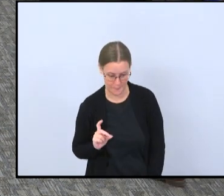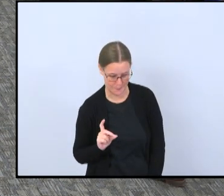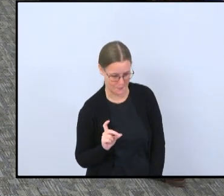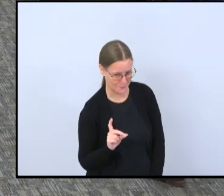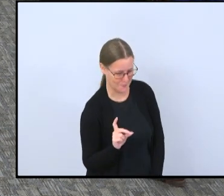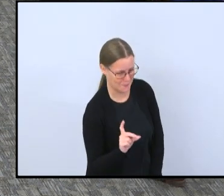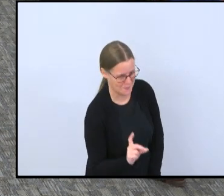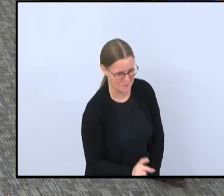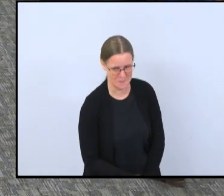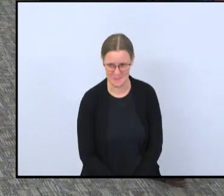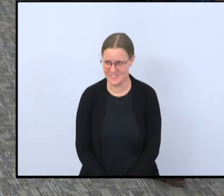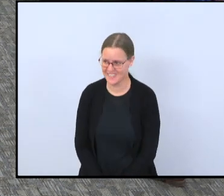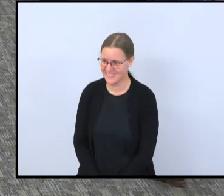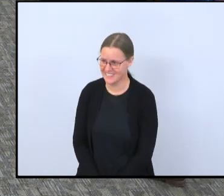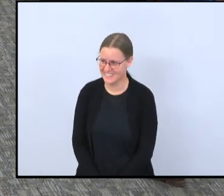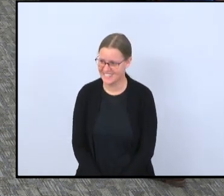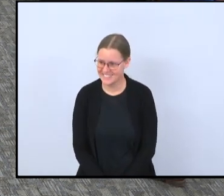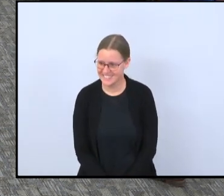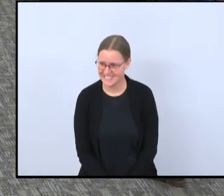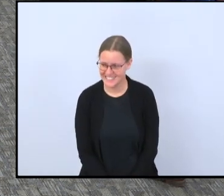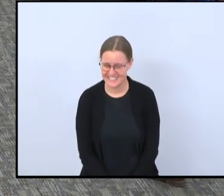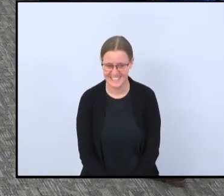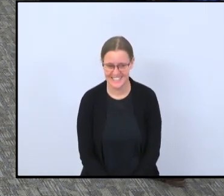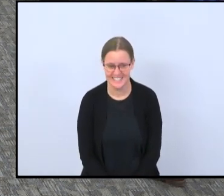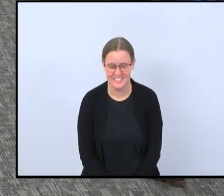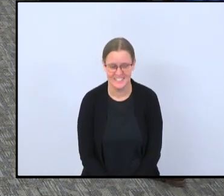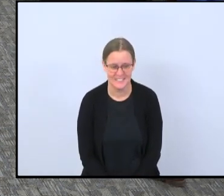Behind the post.